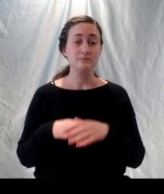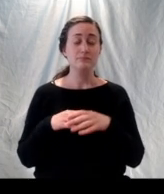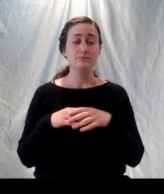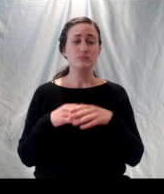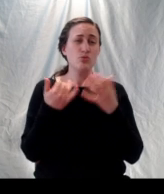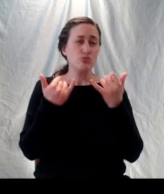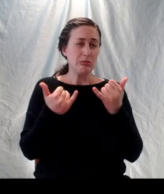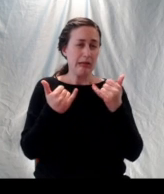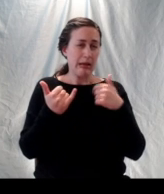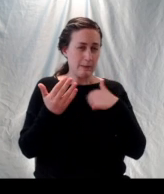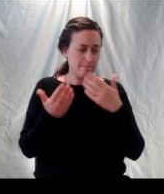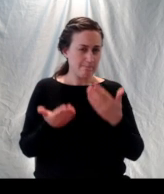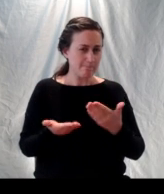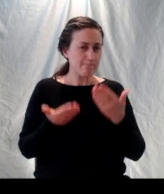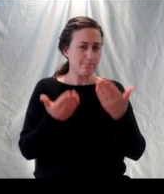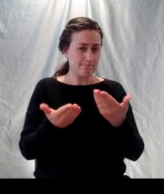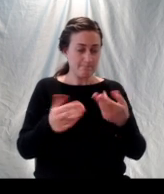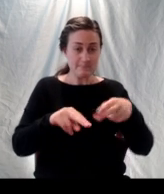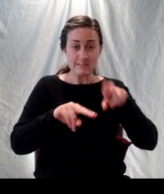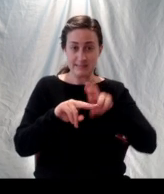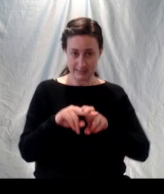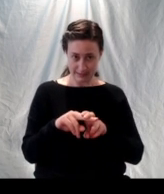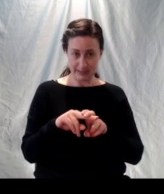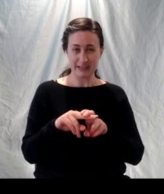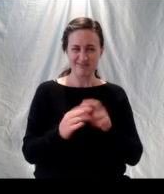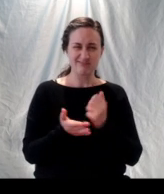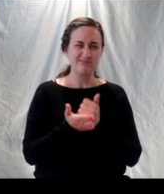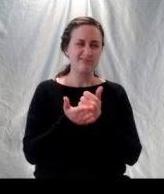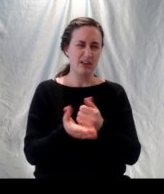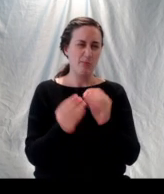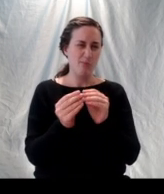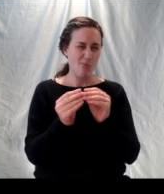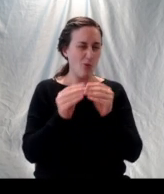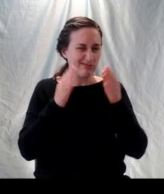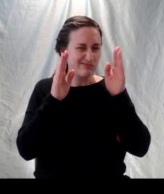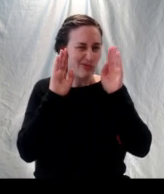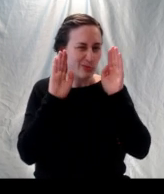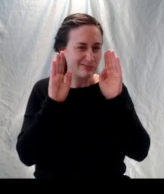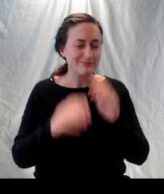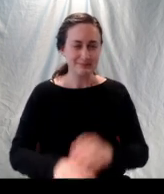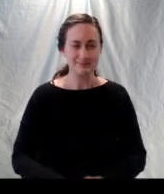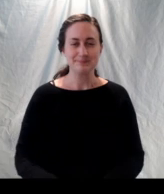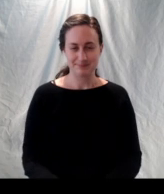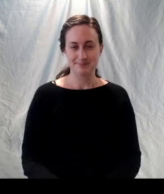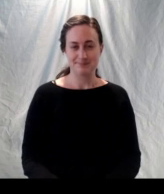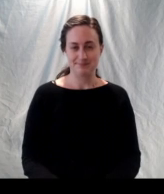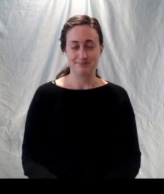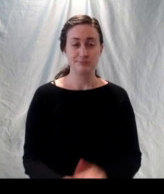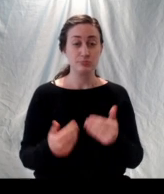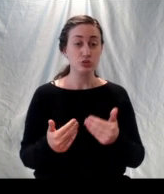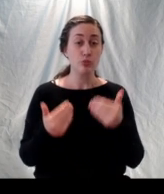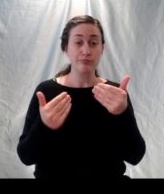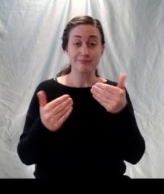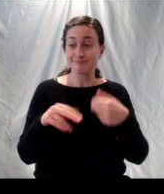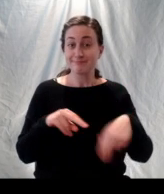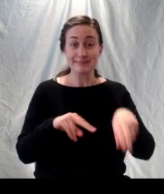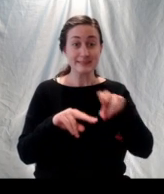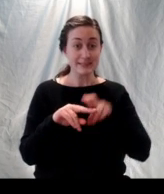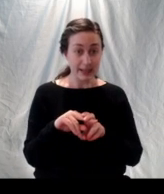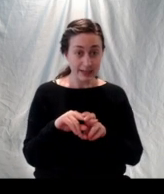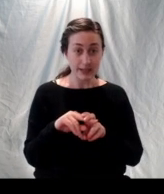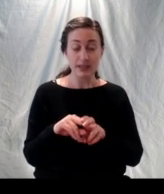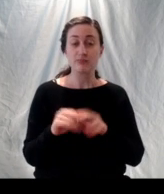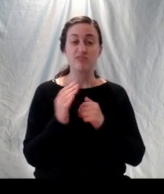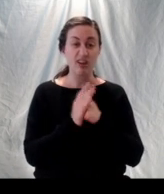down so that you can really focus. So wherever you're sitting, just make sure that you're comfortable, and we're going to close our eyes so that you can